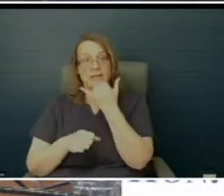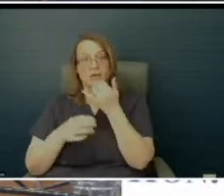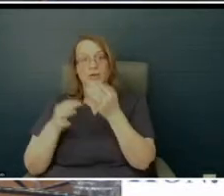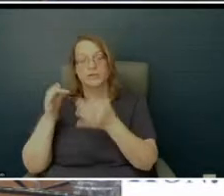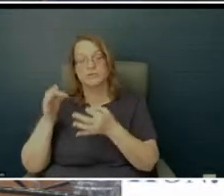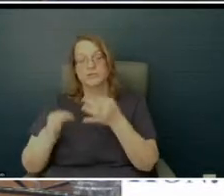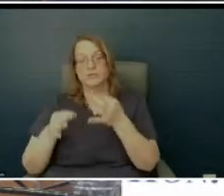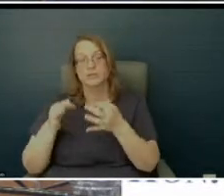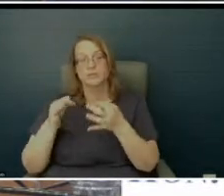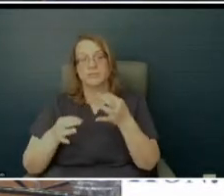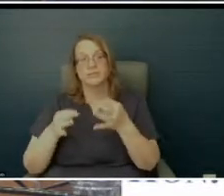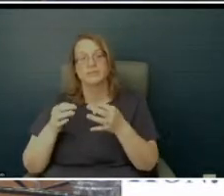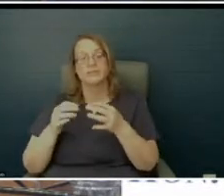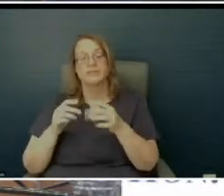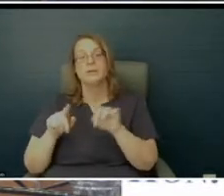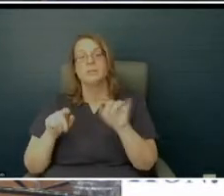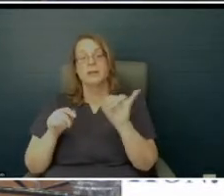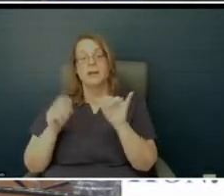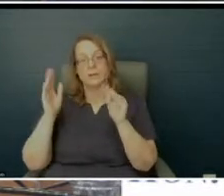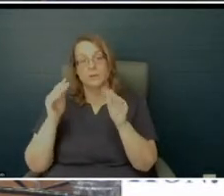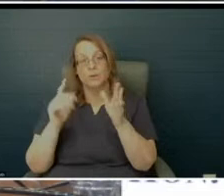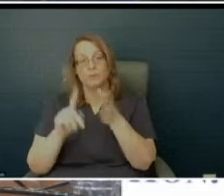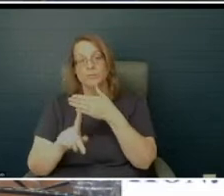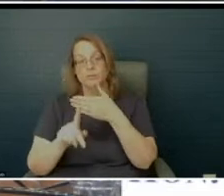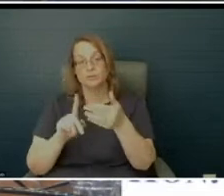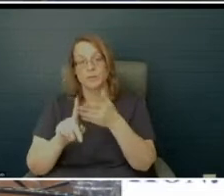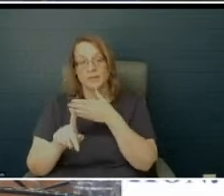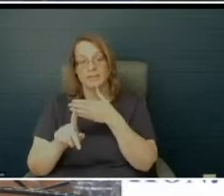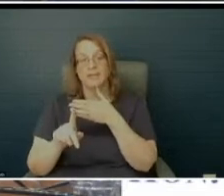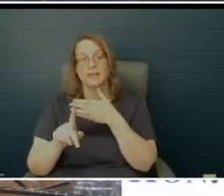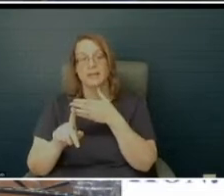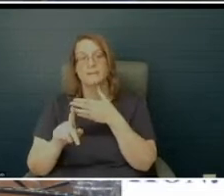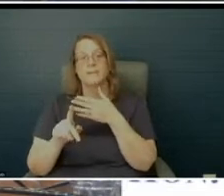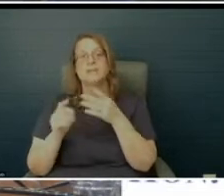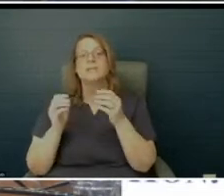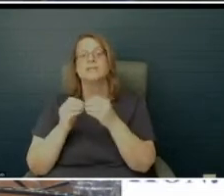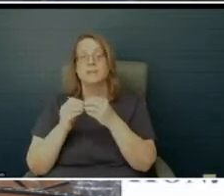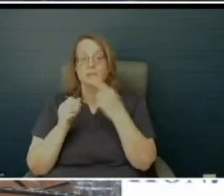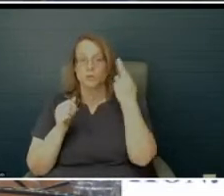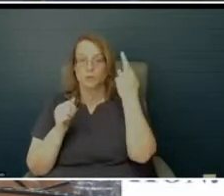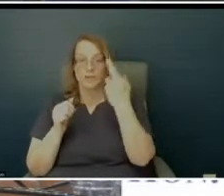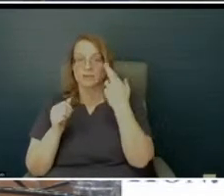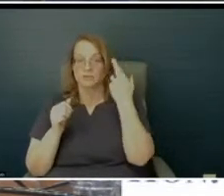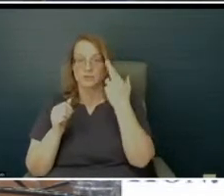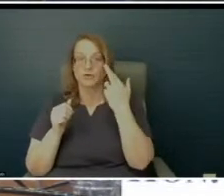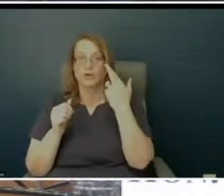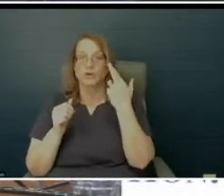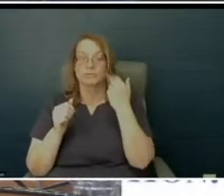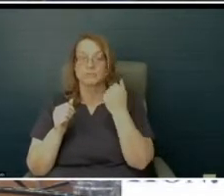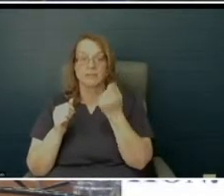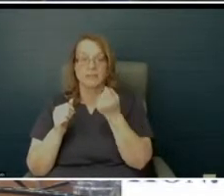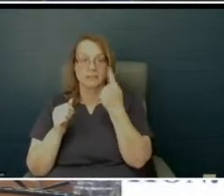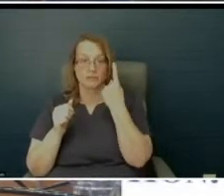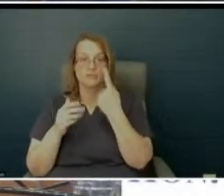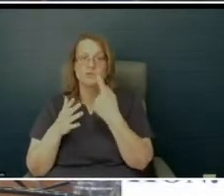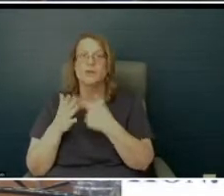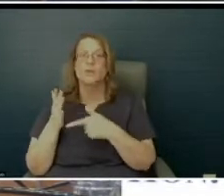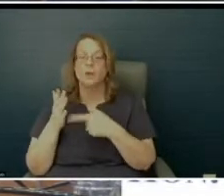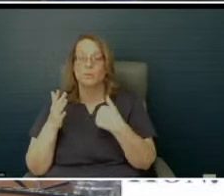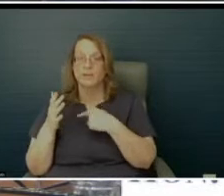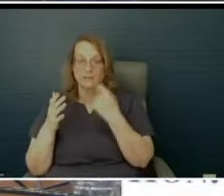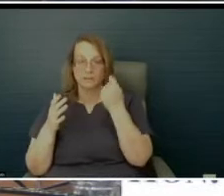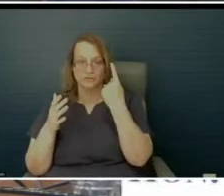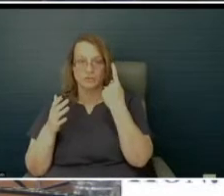persuade him to be more rational and to understood what we had understood, that there's